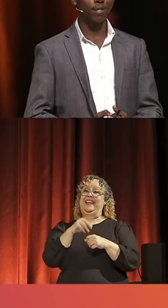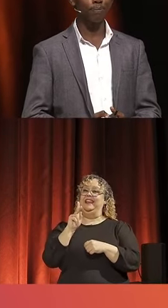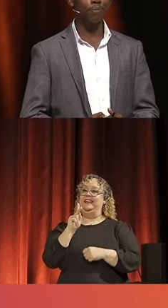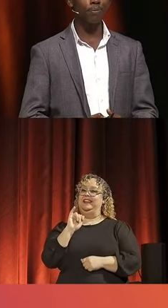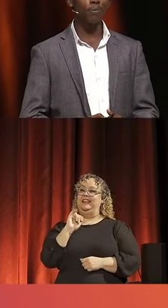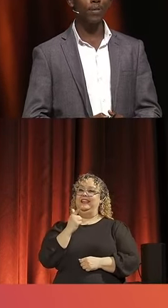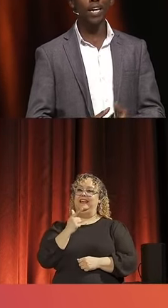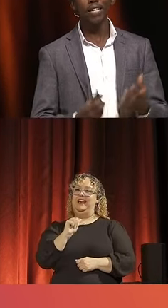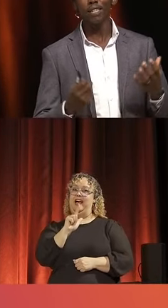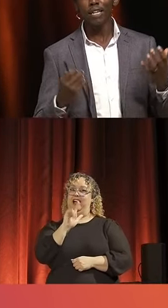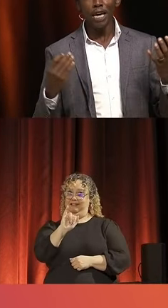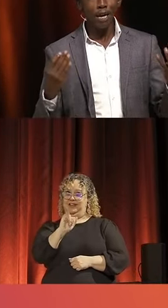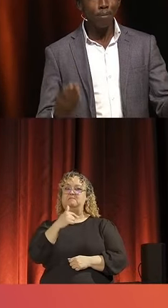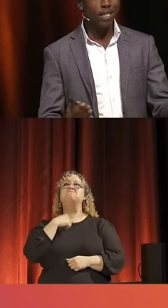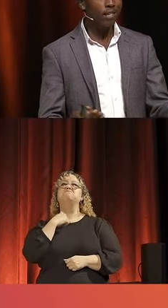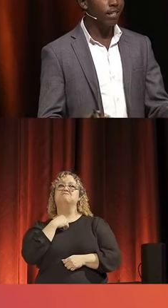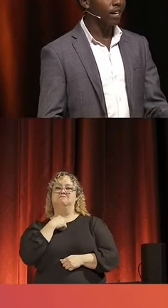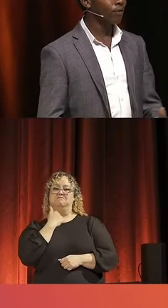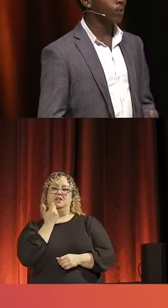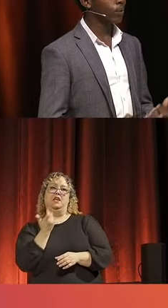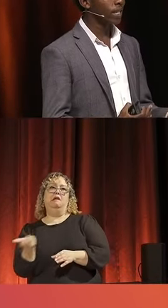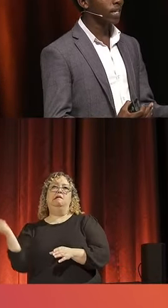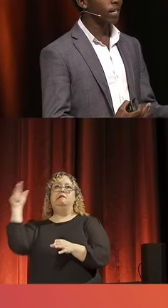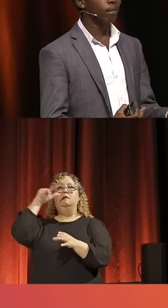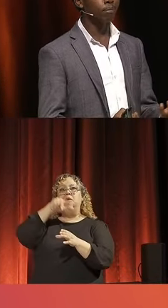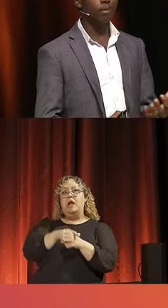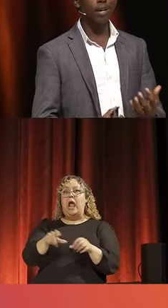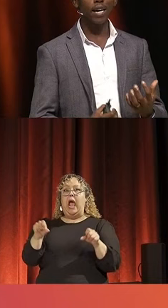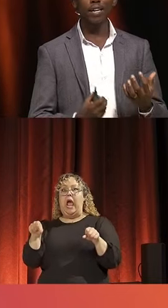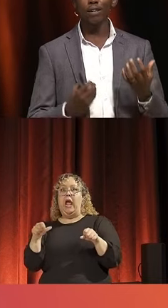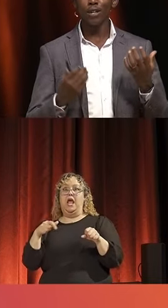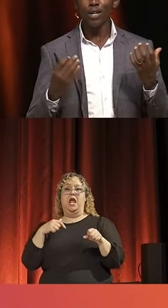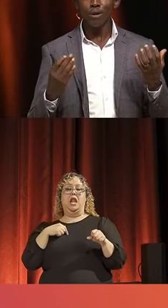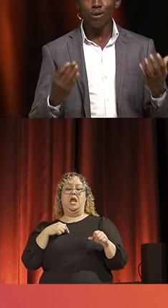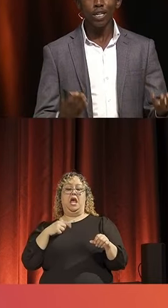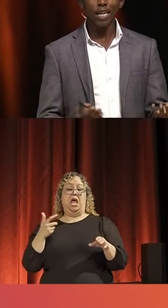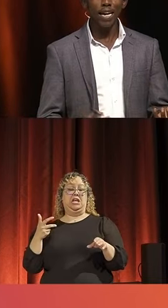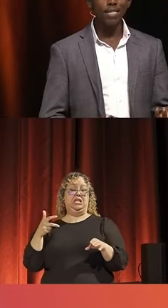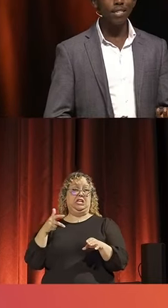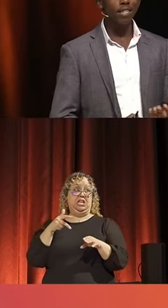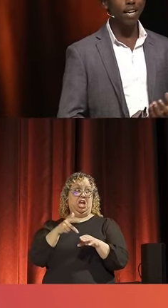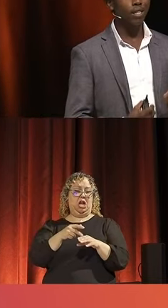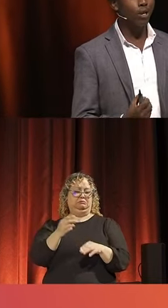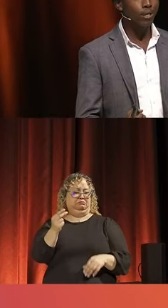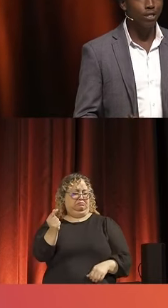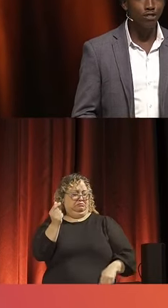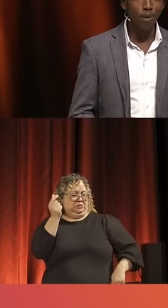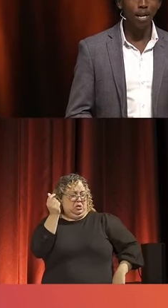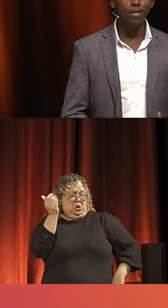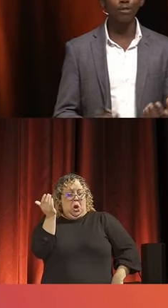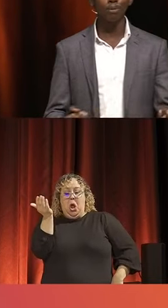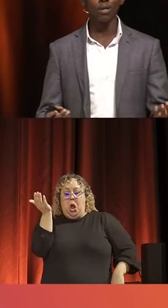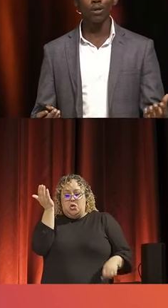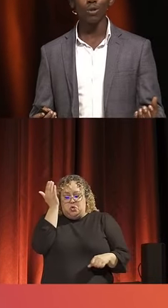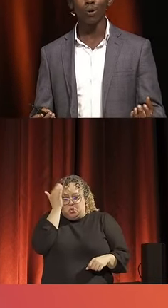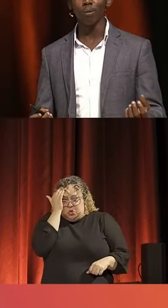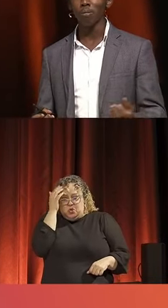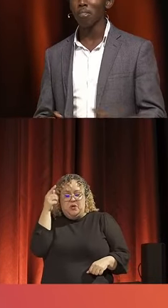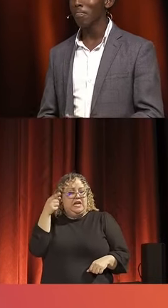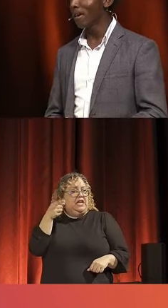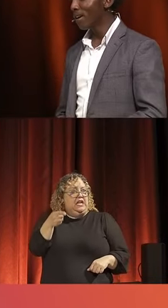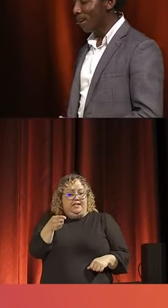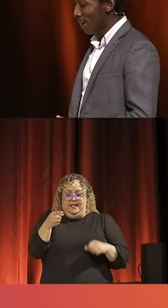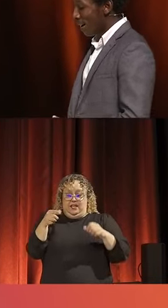friend, and immediately after taking him, I realized that he had no sense of balance or speed control.